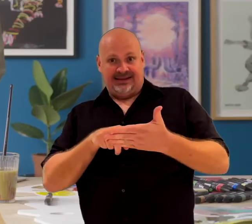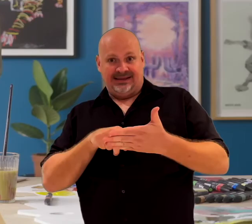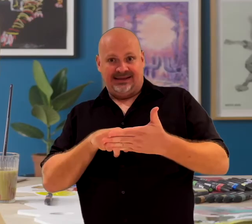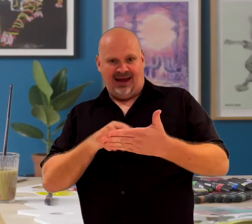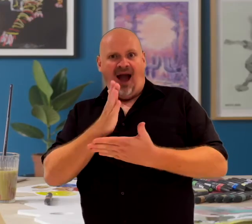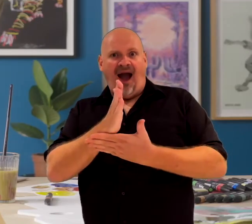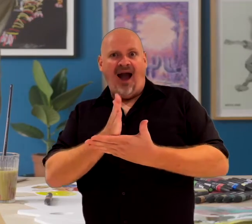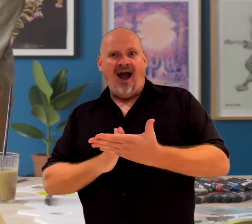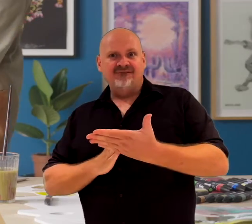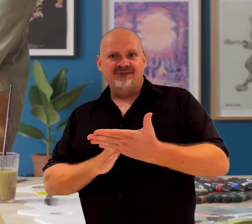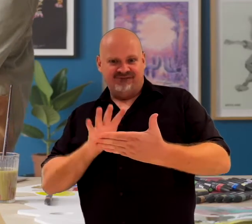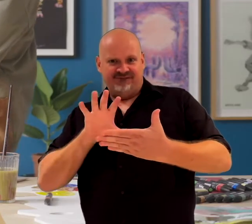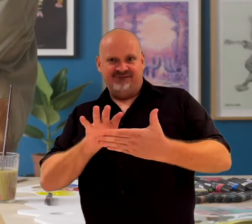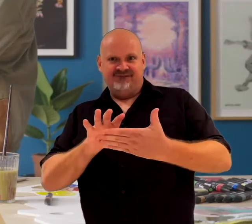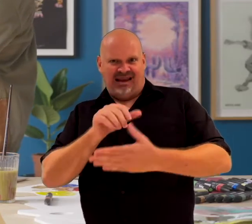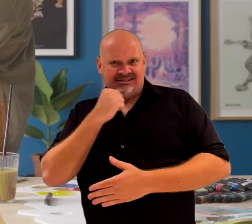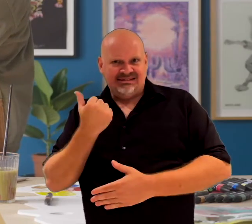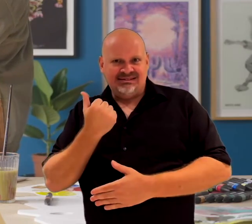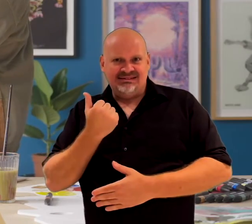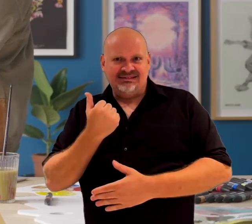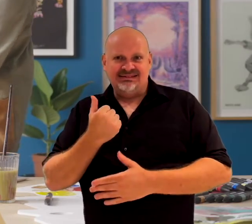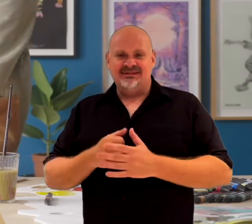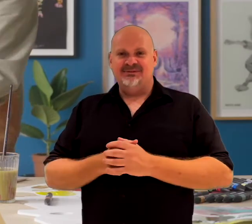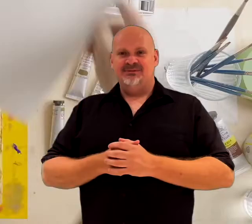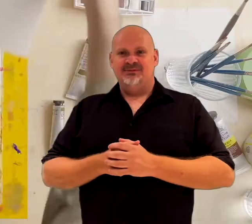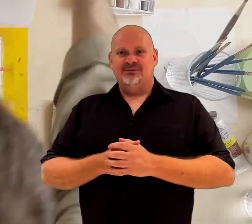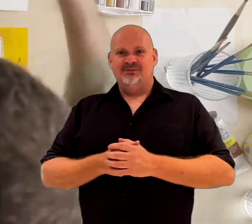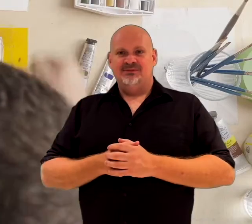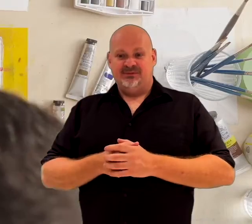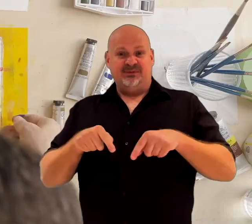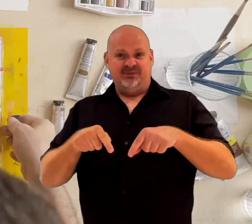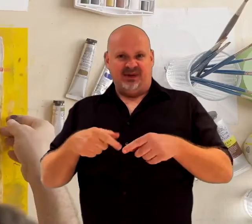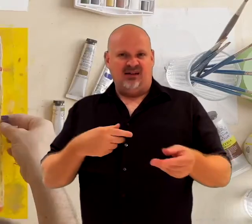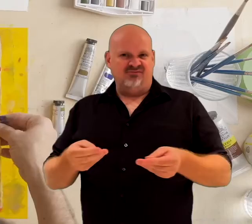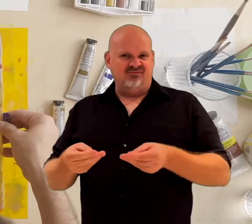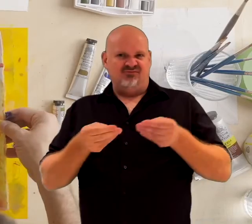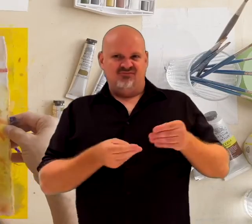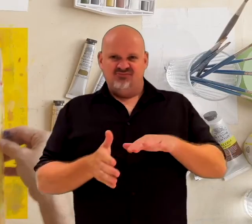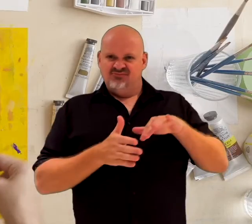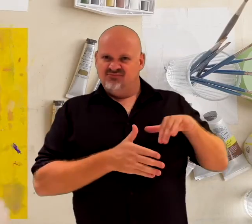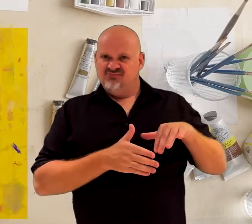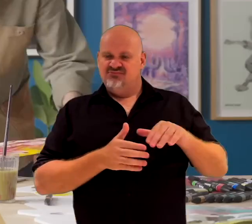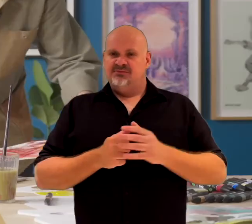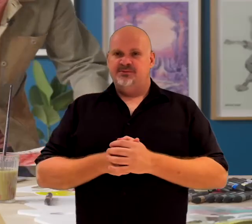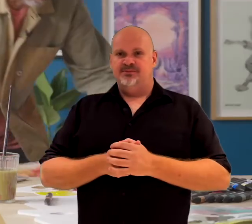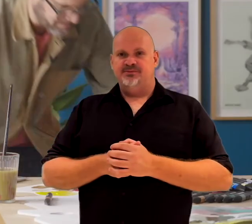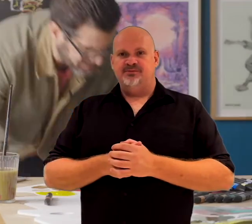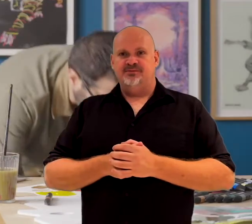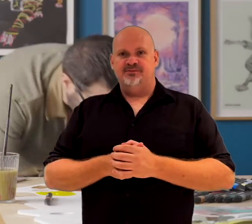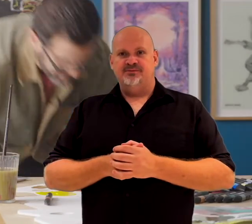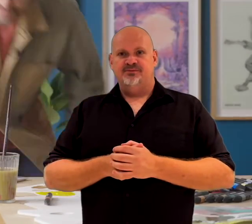So you see, you get like a half a print, which is nice. You know, you put this one on the side